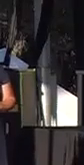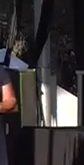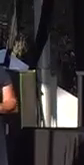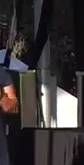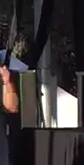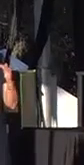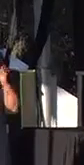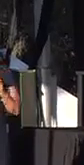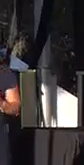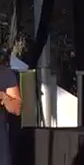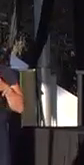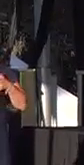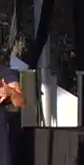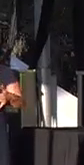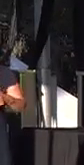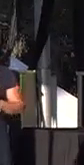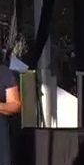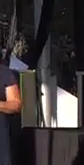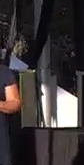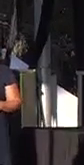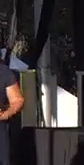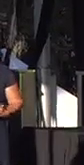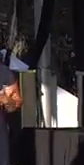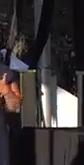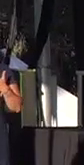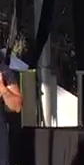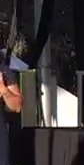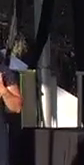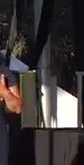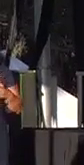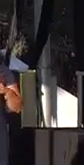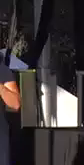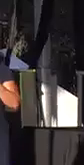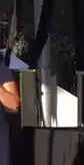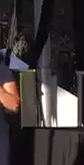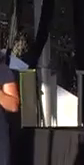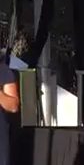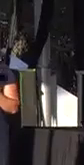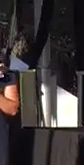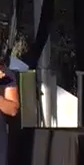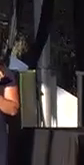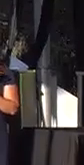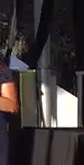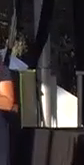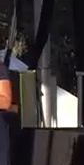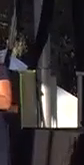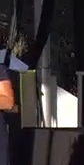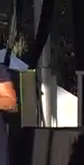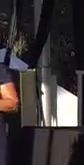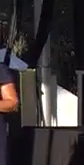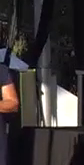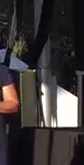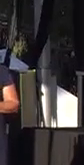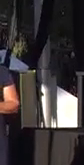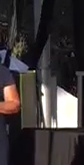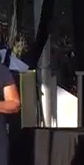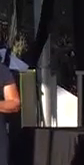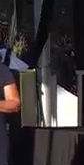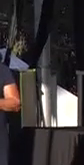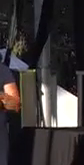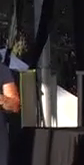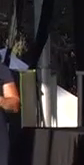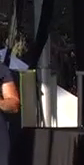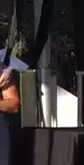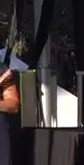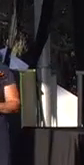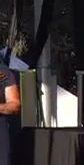Our next awardee lives at the intersection of disability and bisexuality. Using